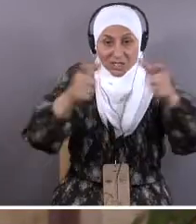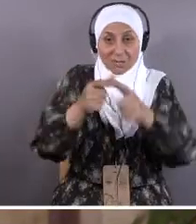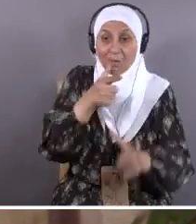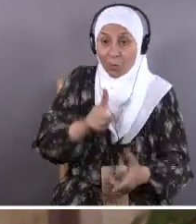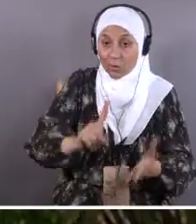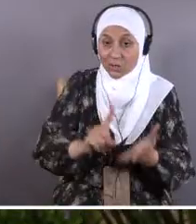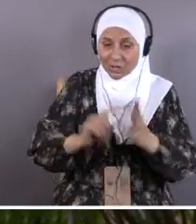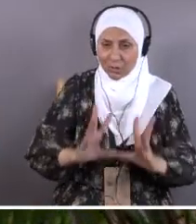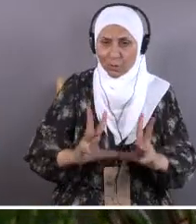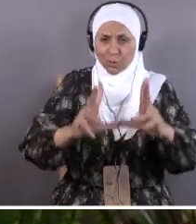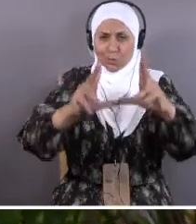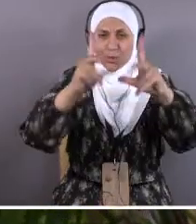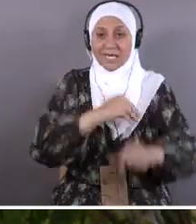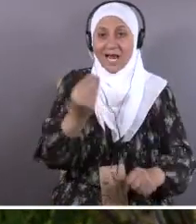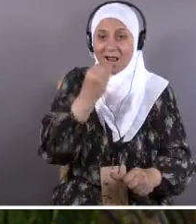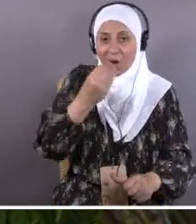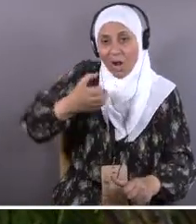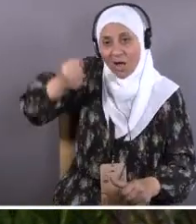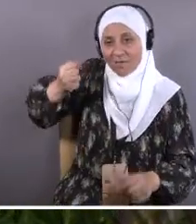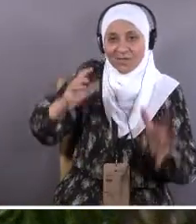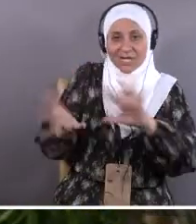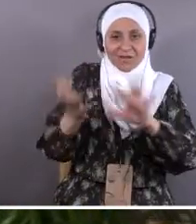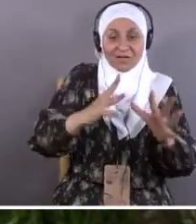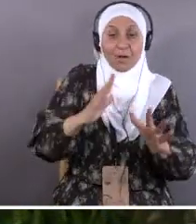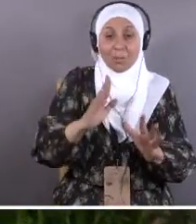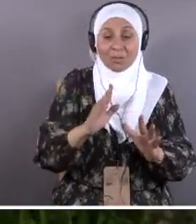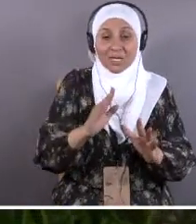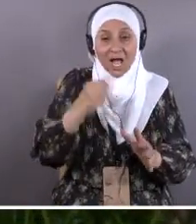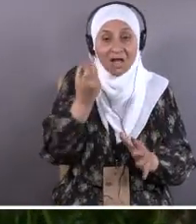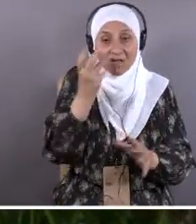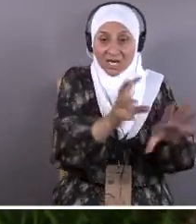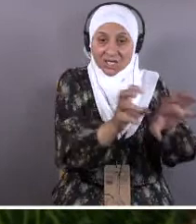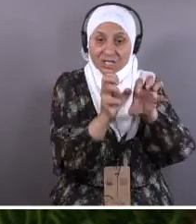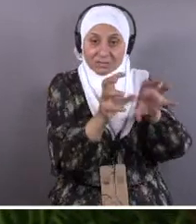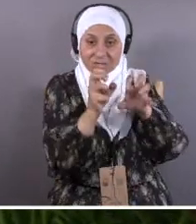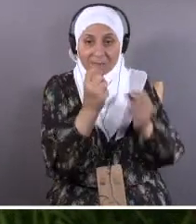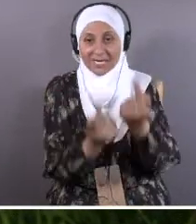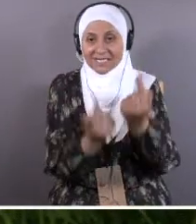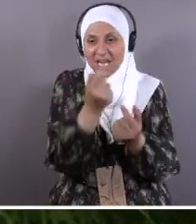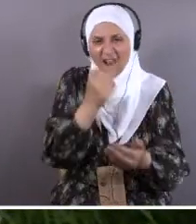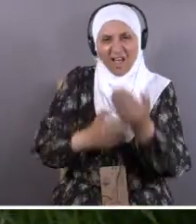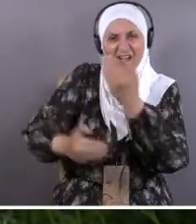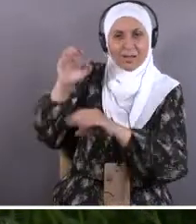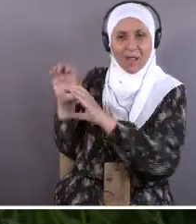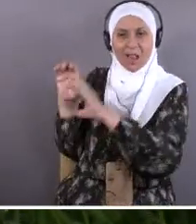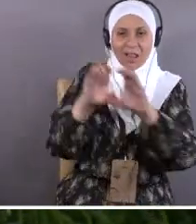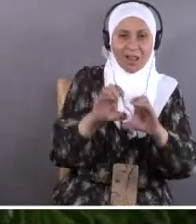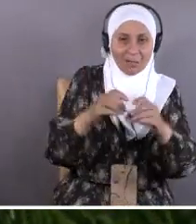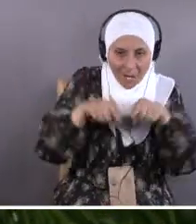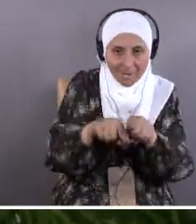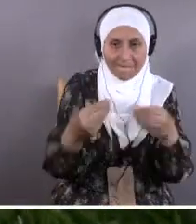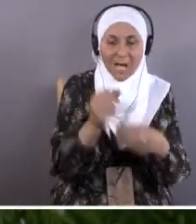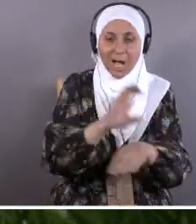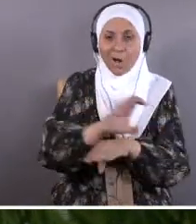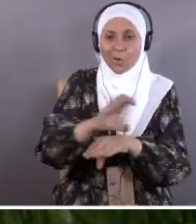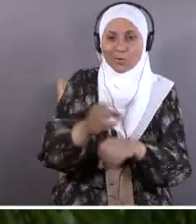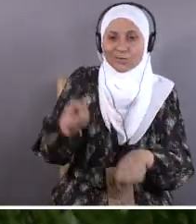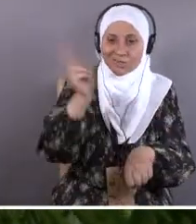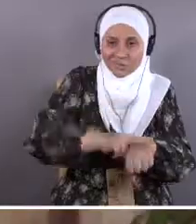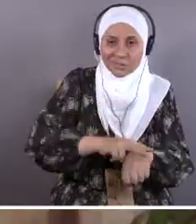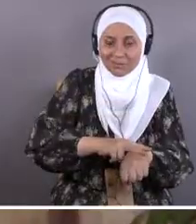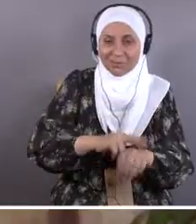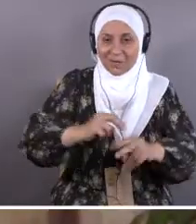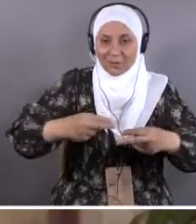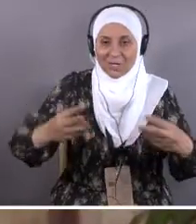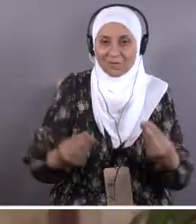technology can also draw inspiration from traditional farming practices, indigenous knowledge, and the genetic variation of crops